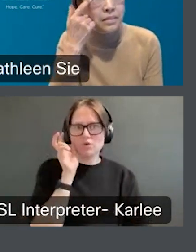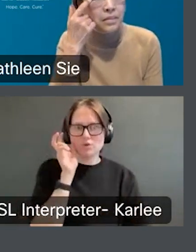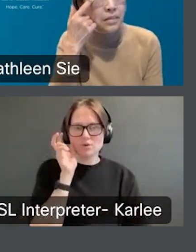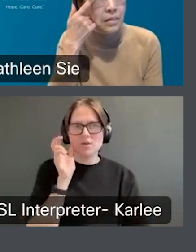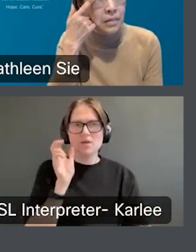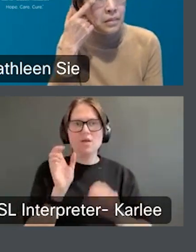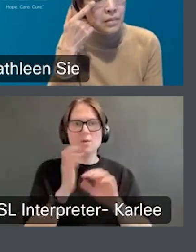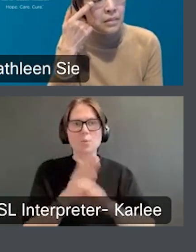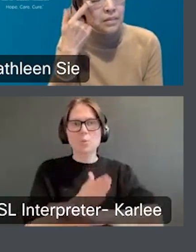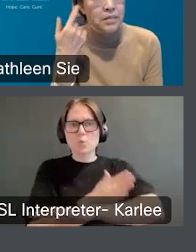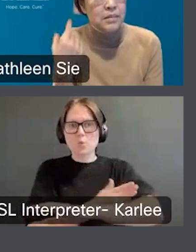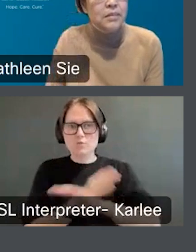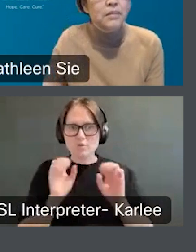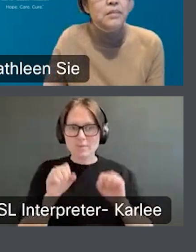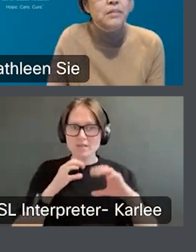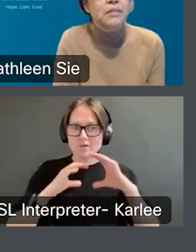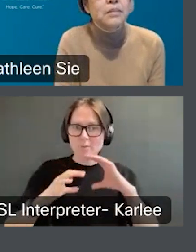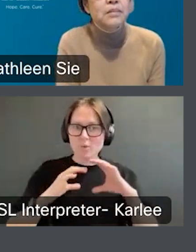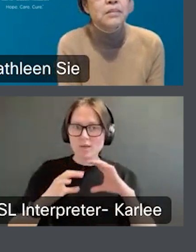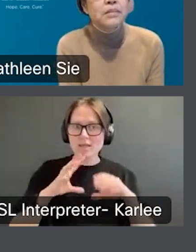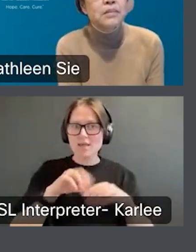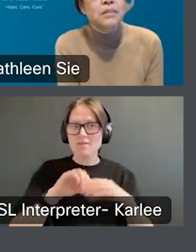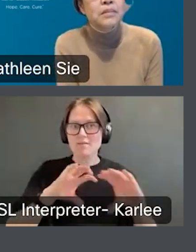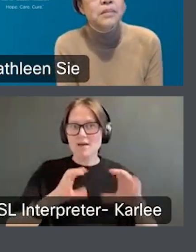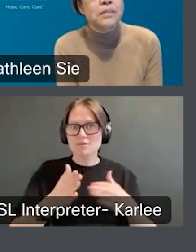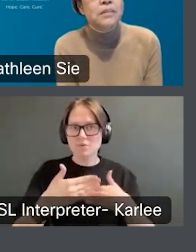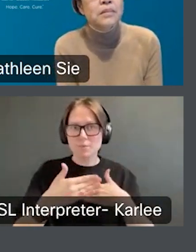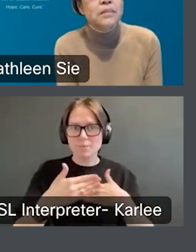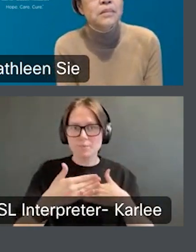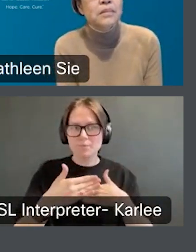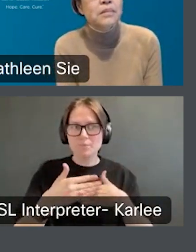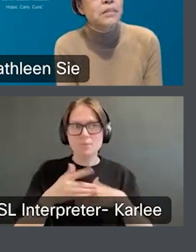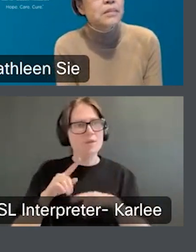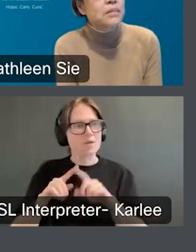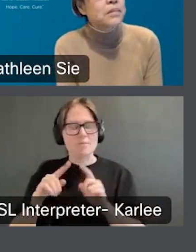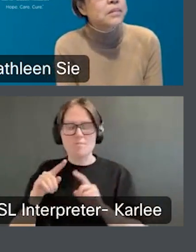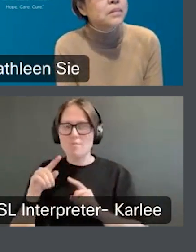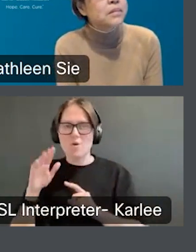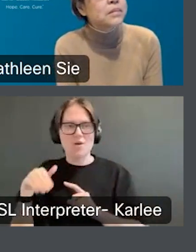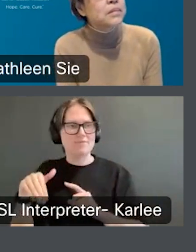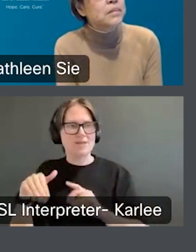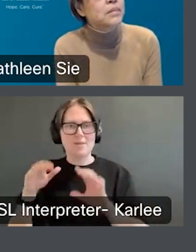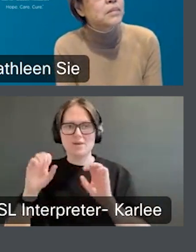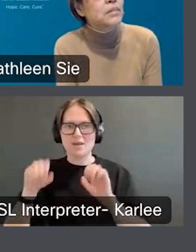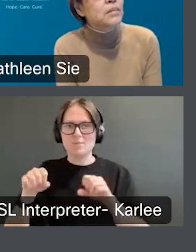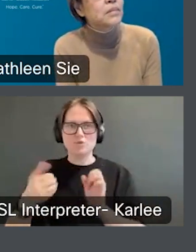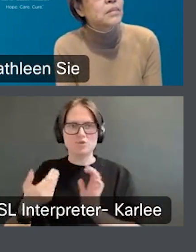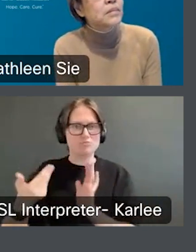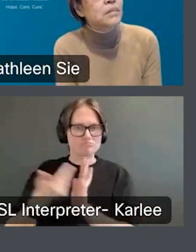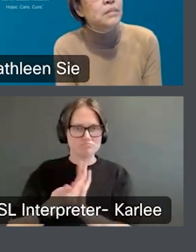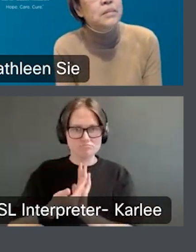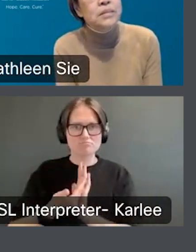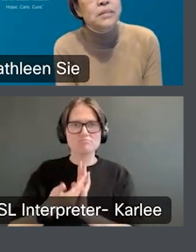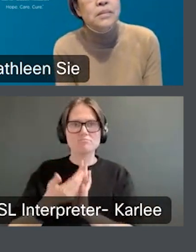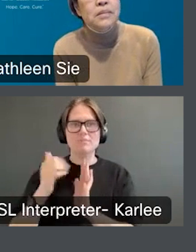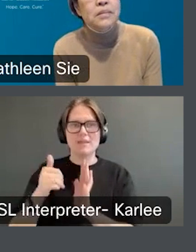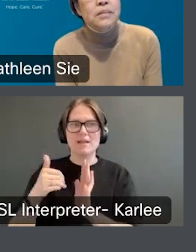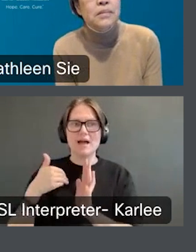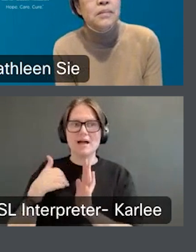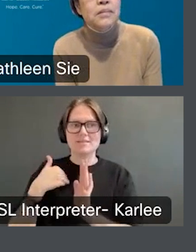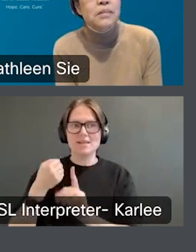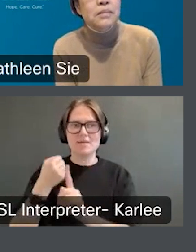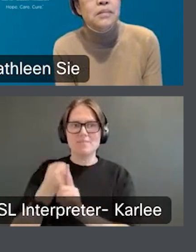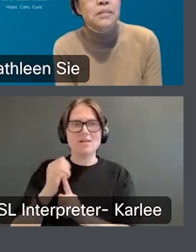in the classroom. But we have not been able to demonstrate that it has an impact on their